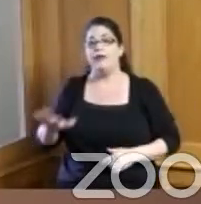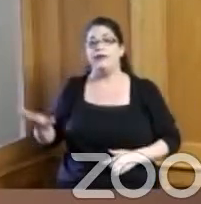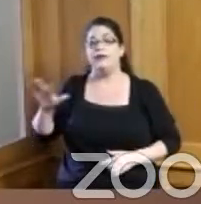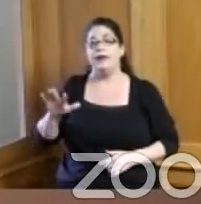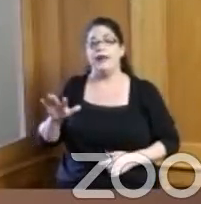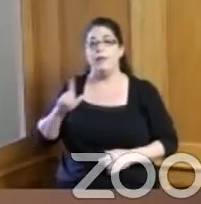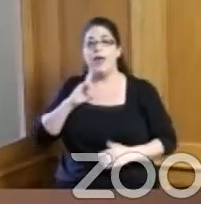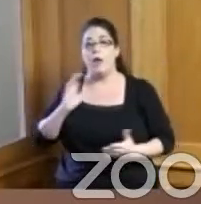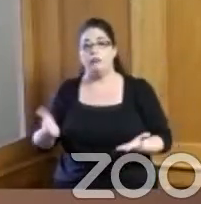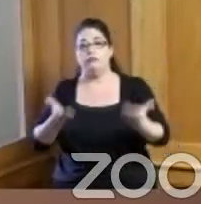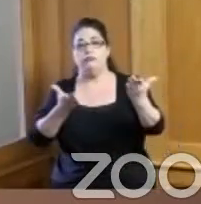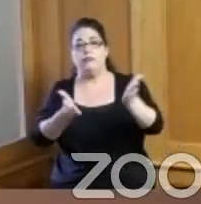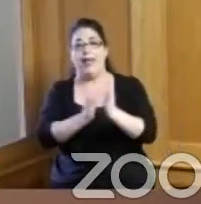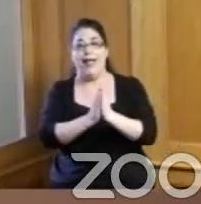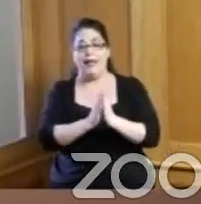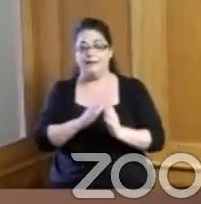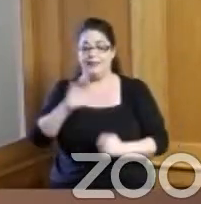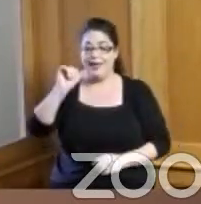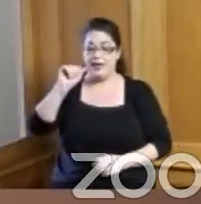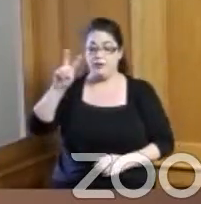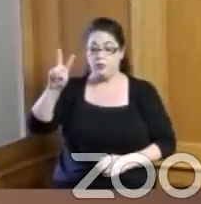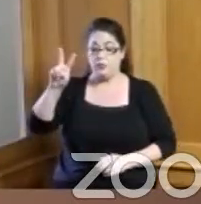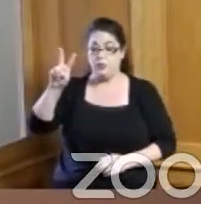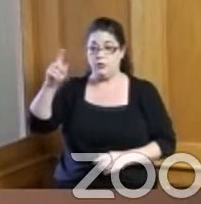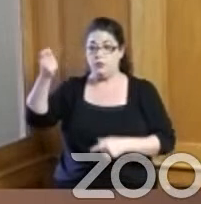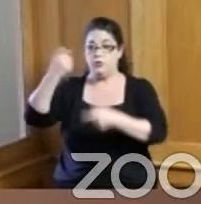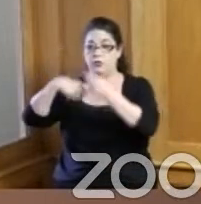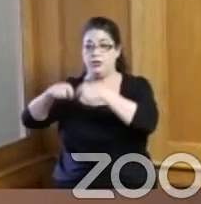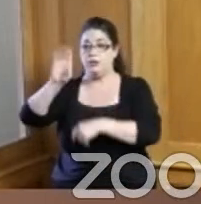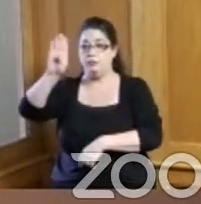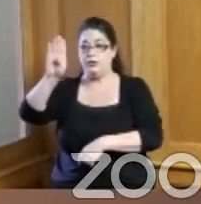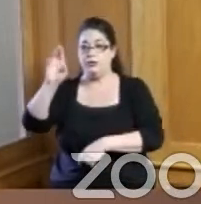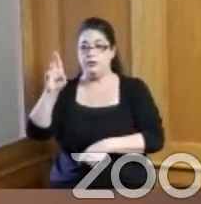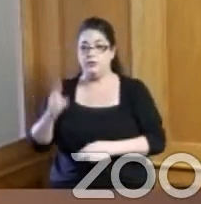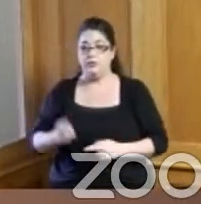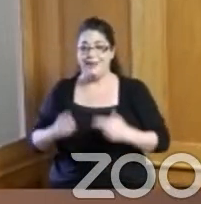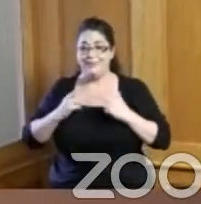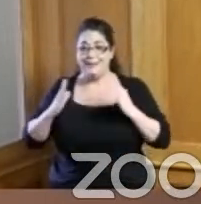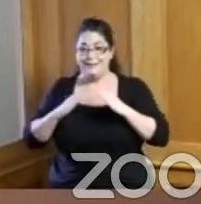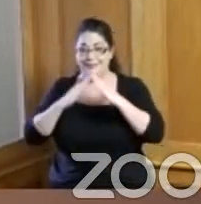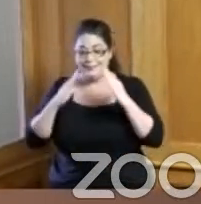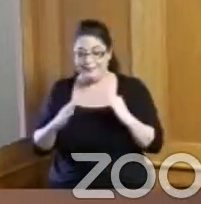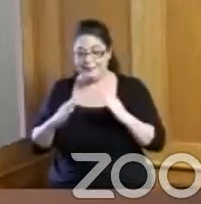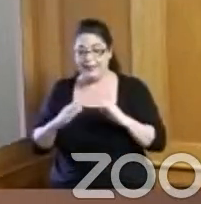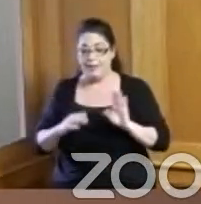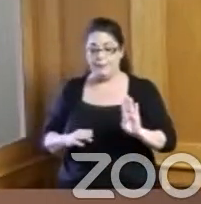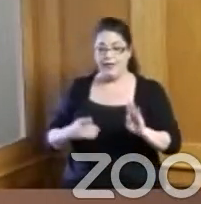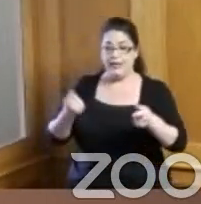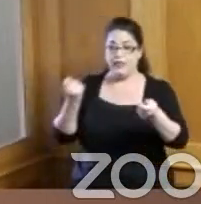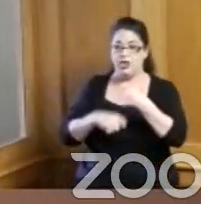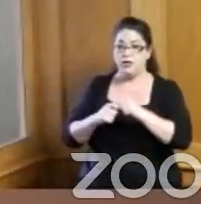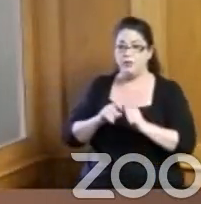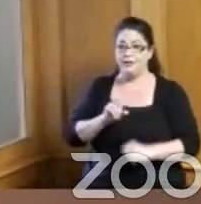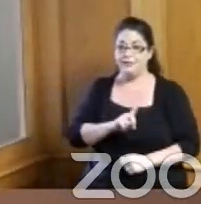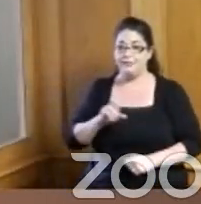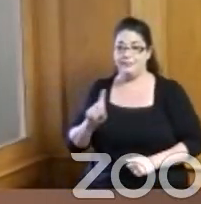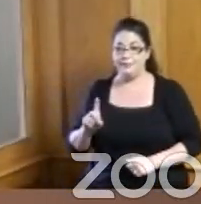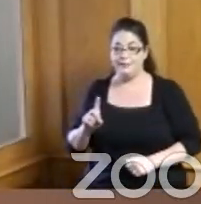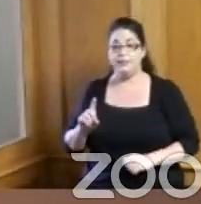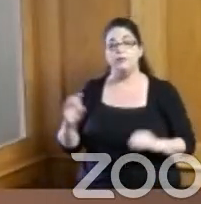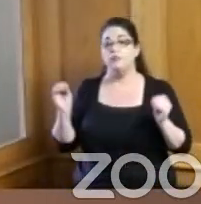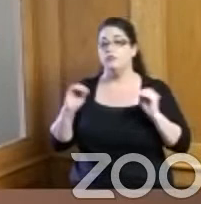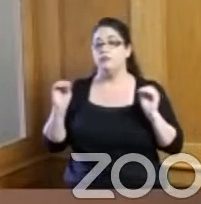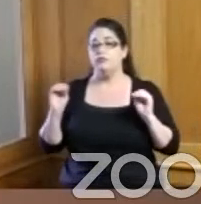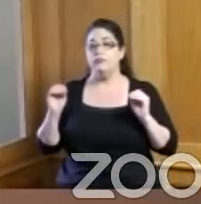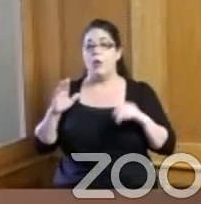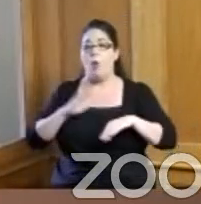that are before you from A2 to B residence and from B residence to double D plan multifamily. But there's no portion of the development